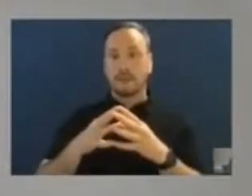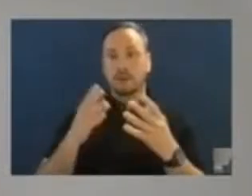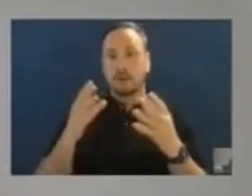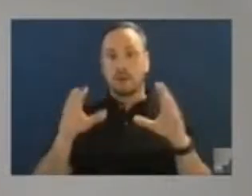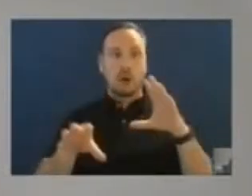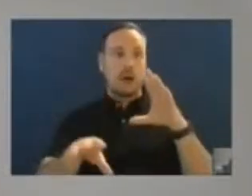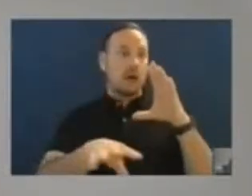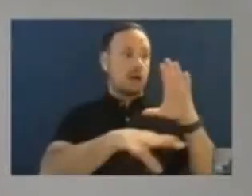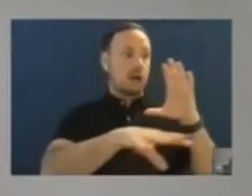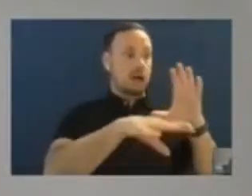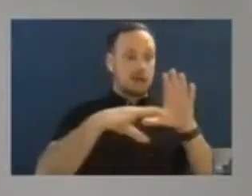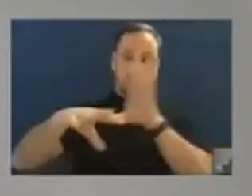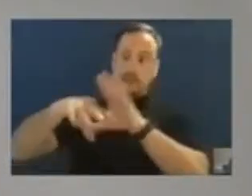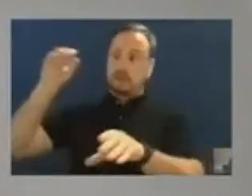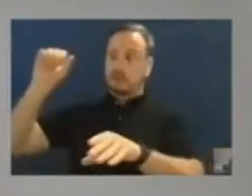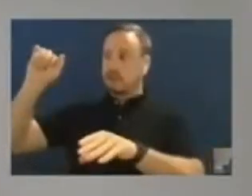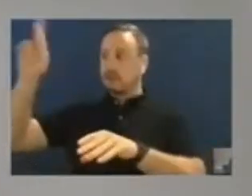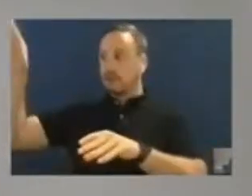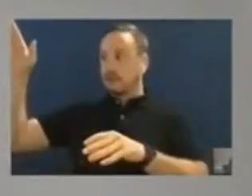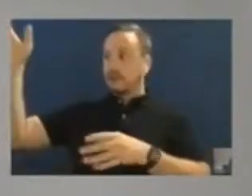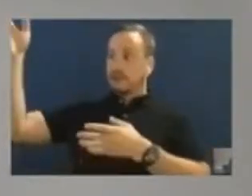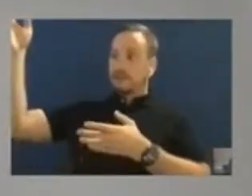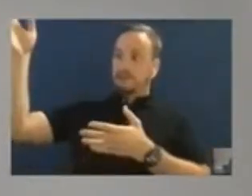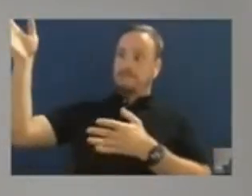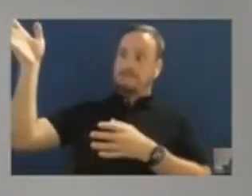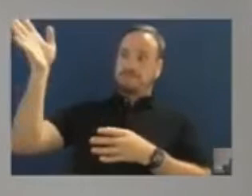air, cooling it down so